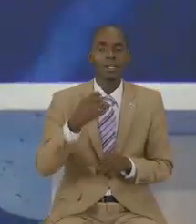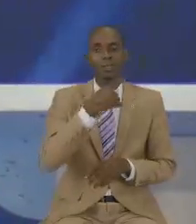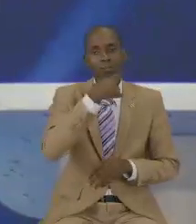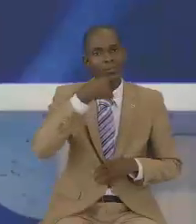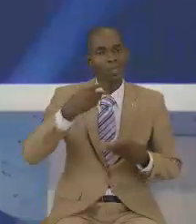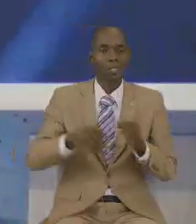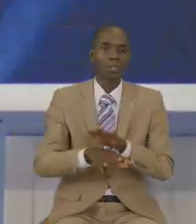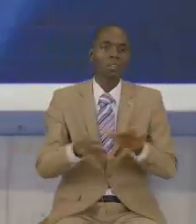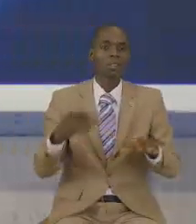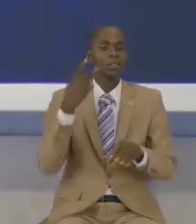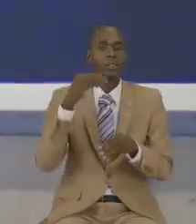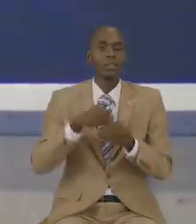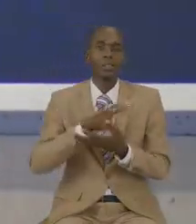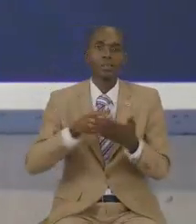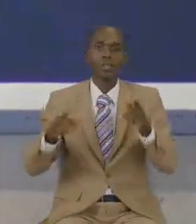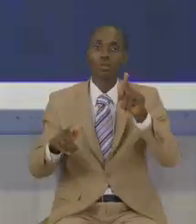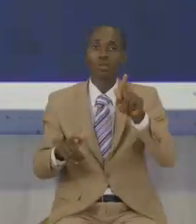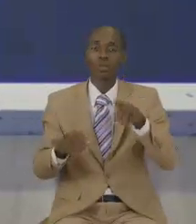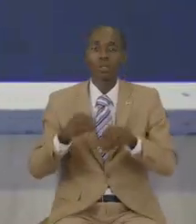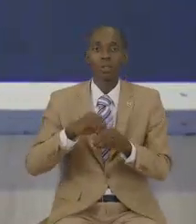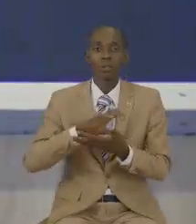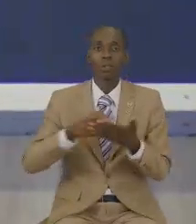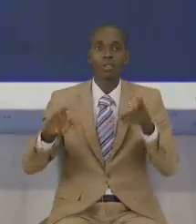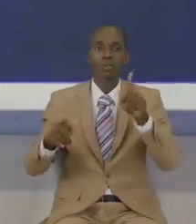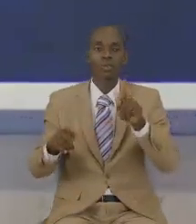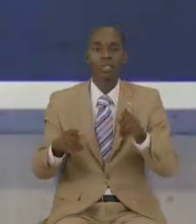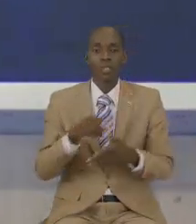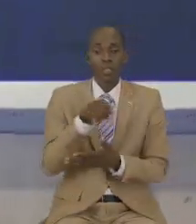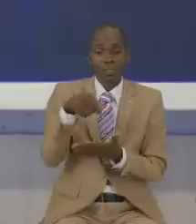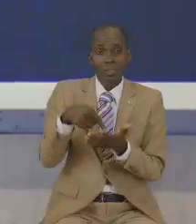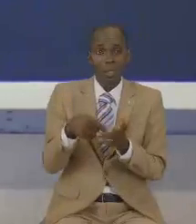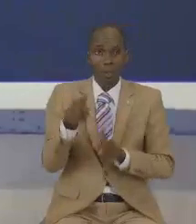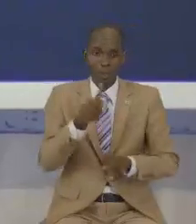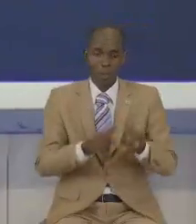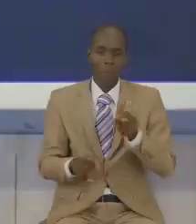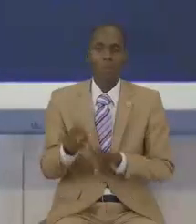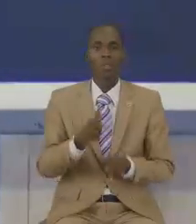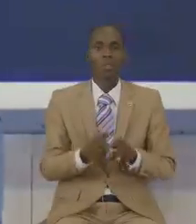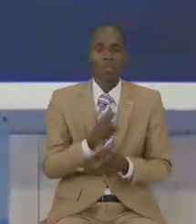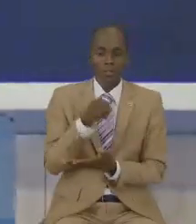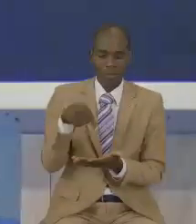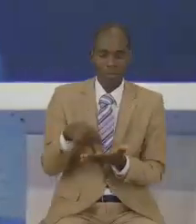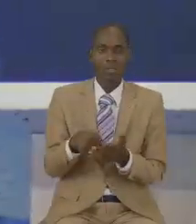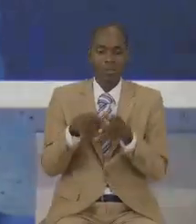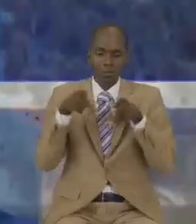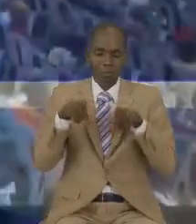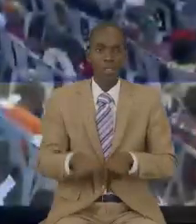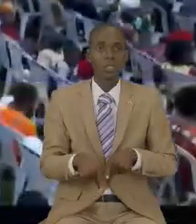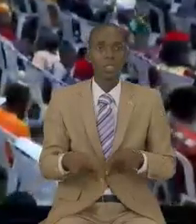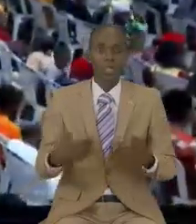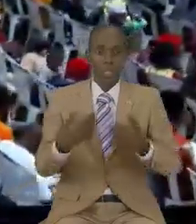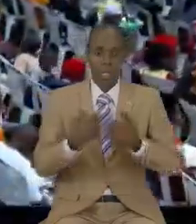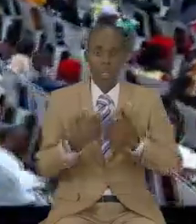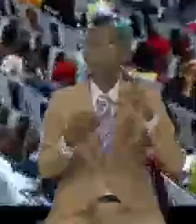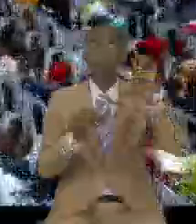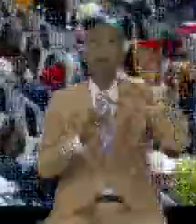in verse 21, verse 21 says, this people, this person have I made,